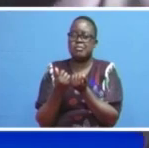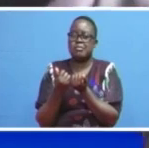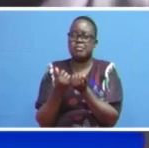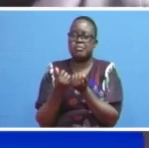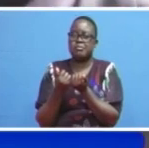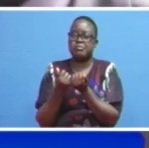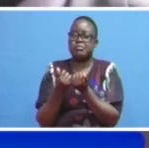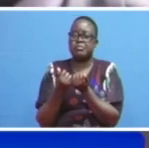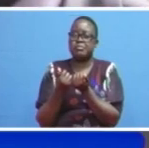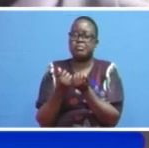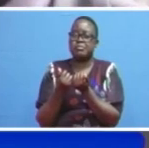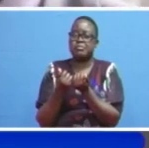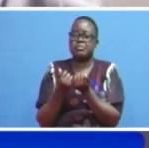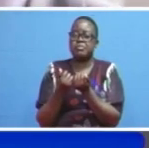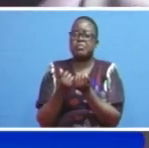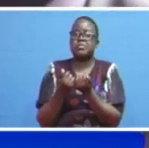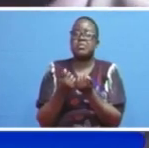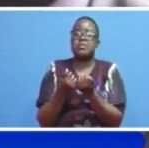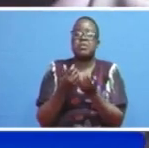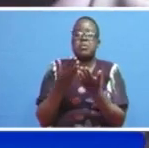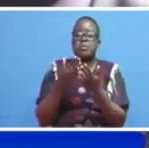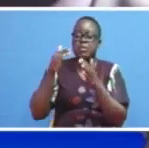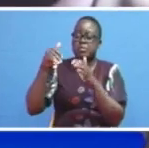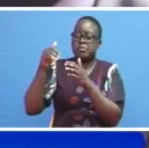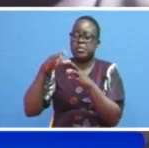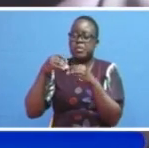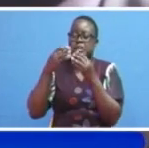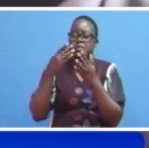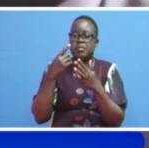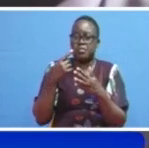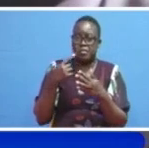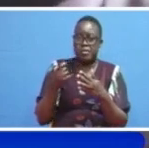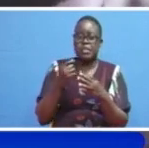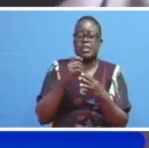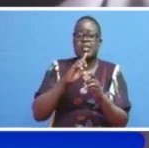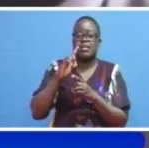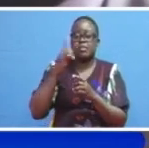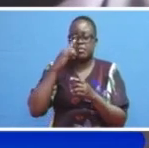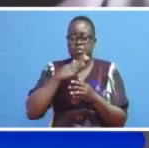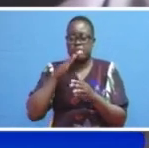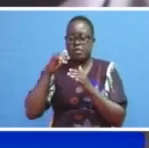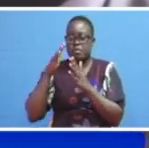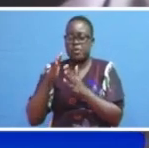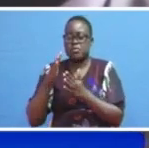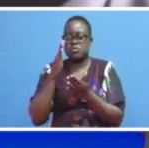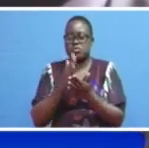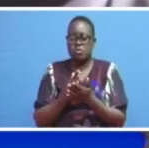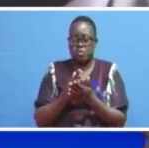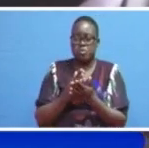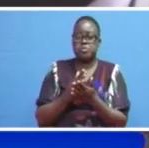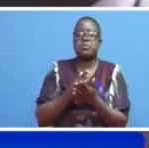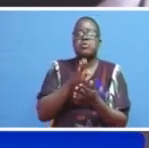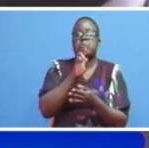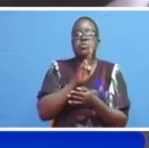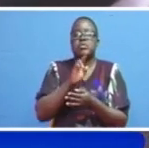kwa mwini wakatatu mwaka uu muvea uu wa uimini wanengani molo otokuwe imi alamadho etambolea ii kuweka kumitumia na